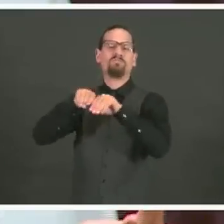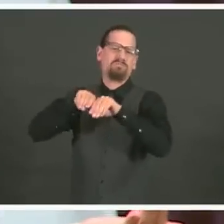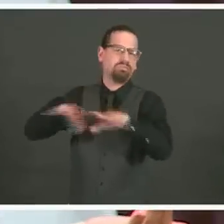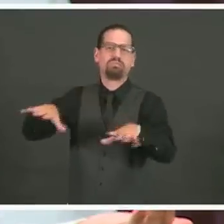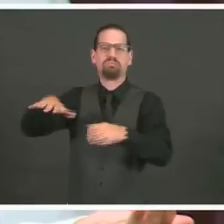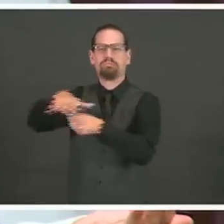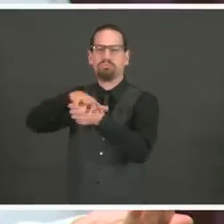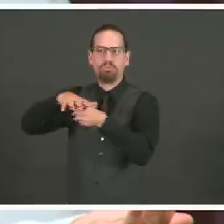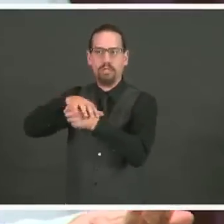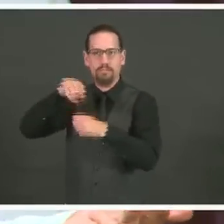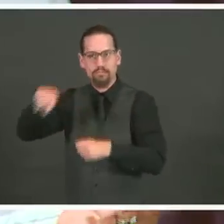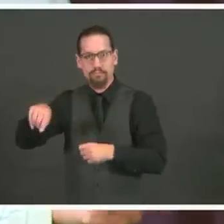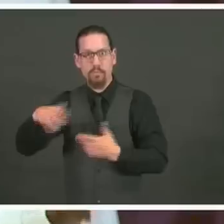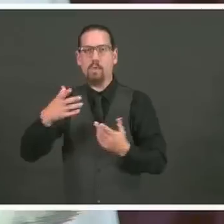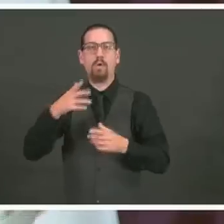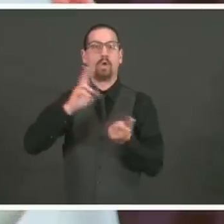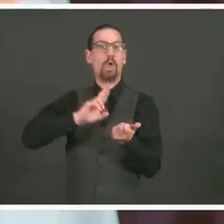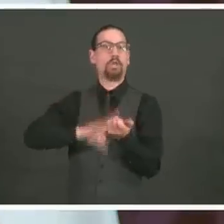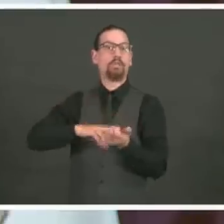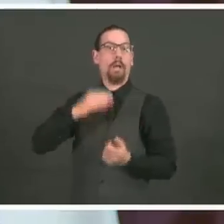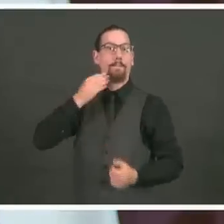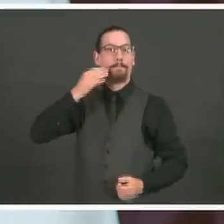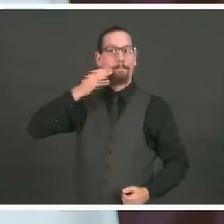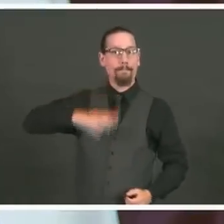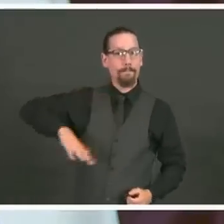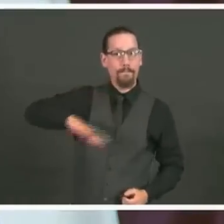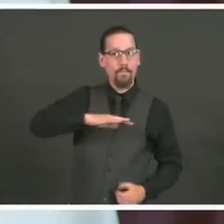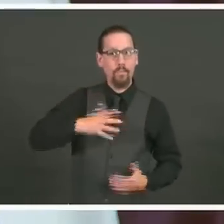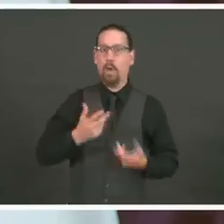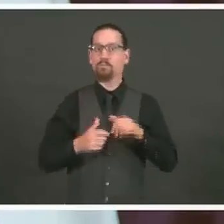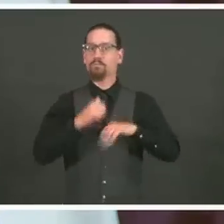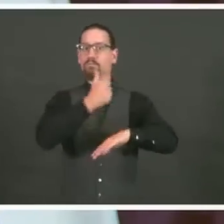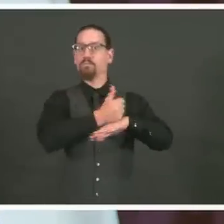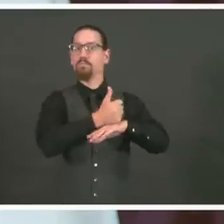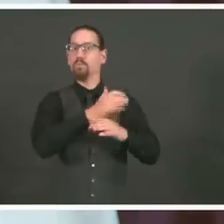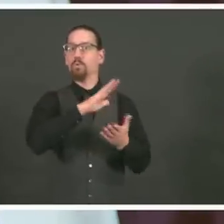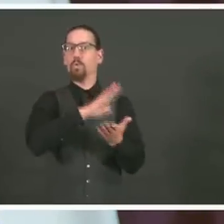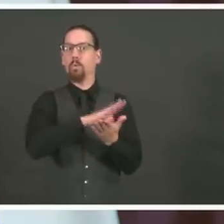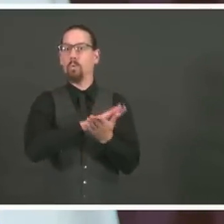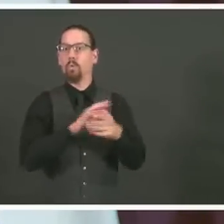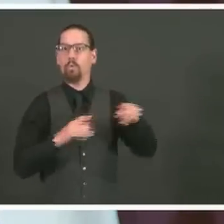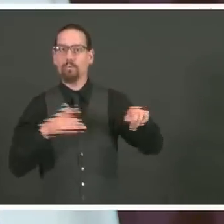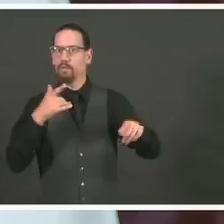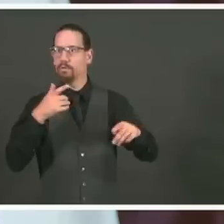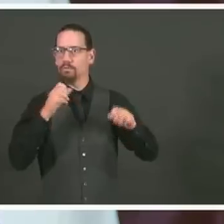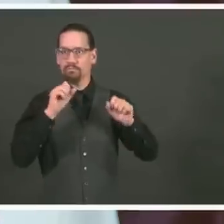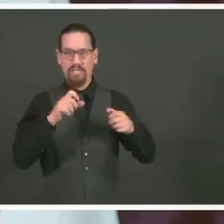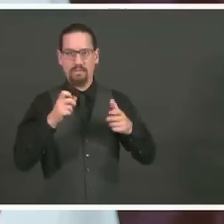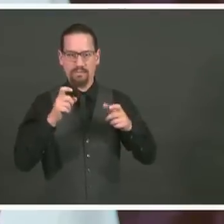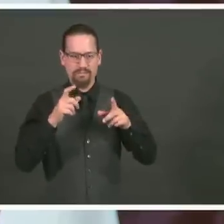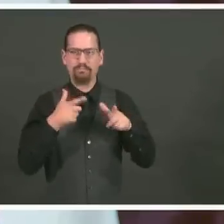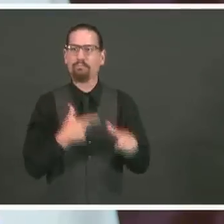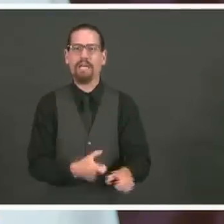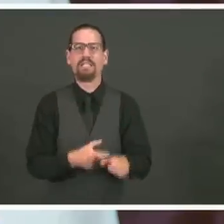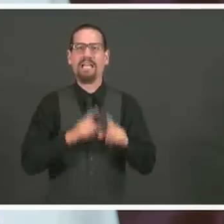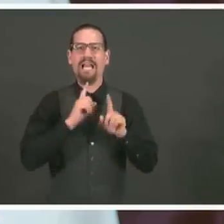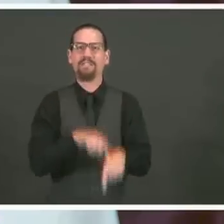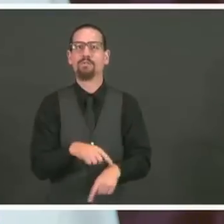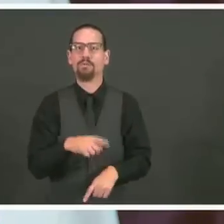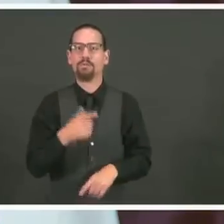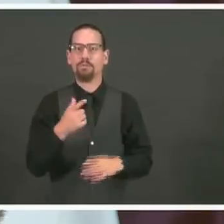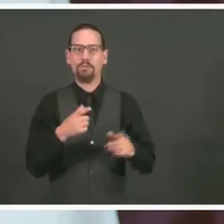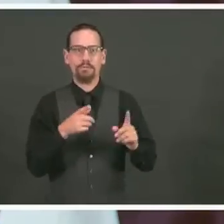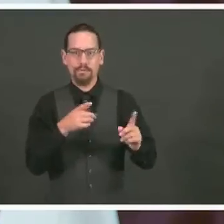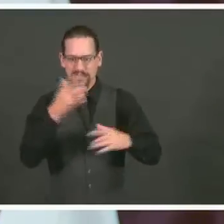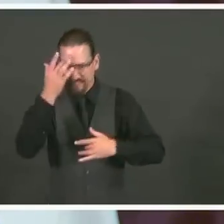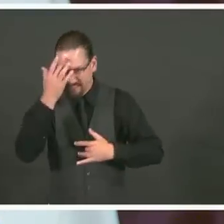month, in school, they get immediate results, which is the appropriate thing to do in certain settings. Right now,